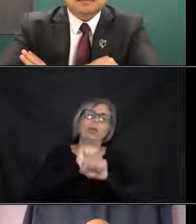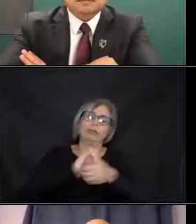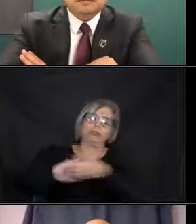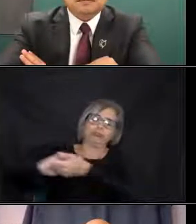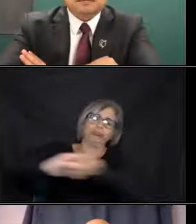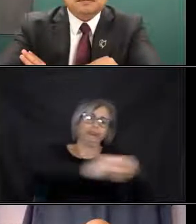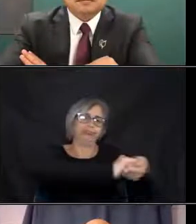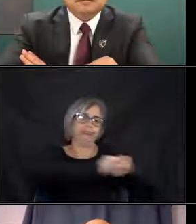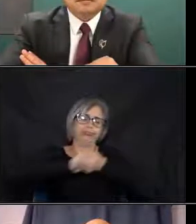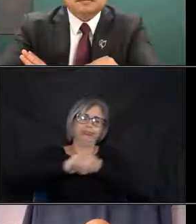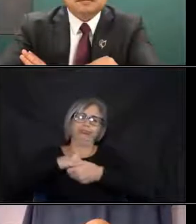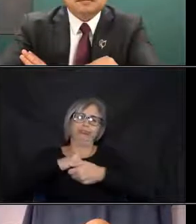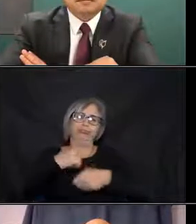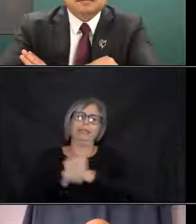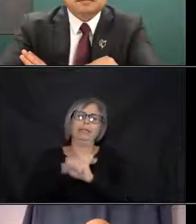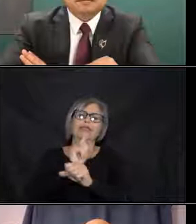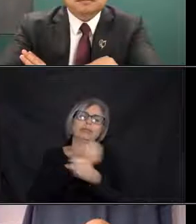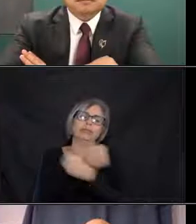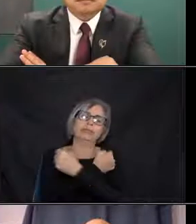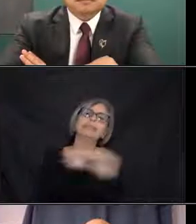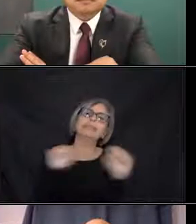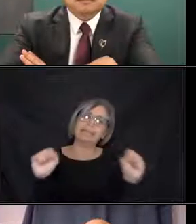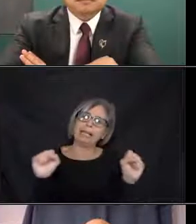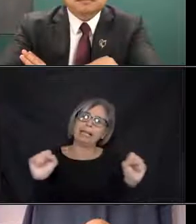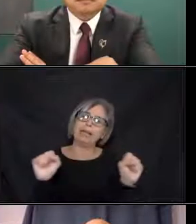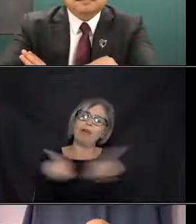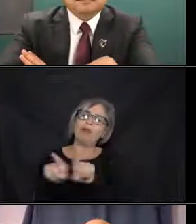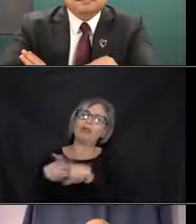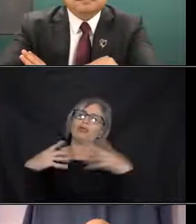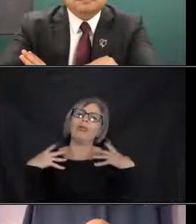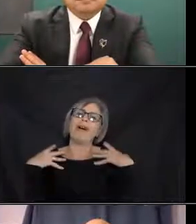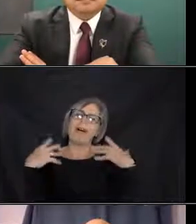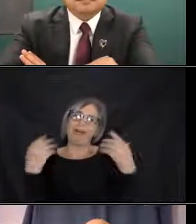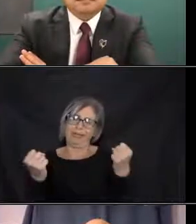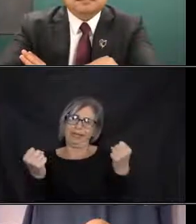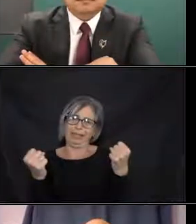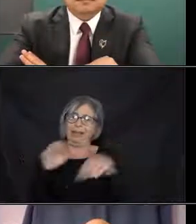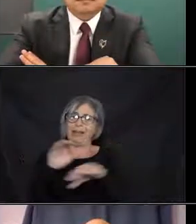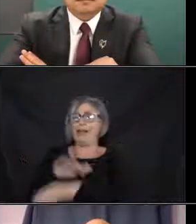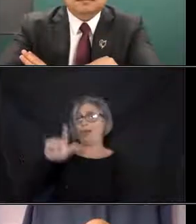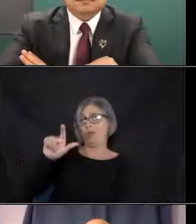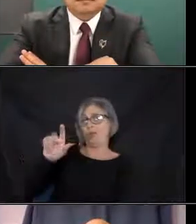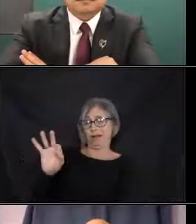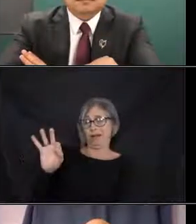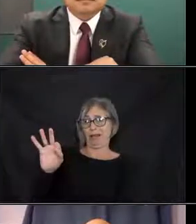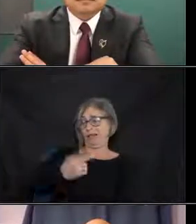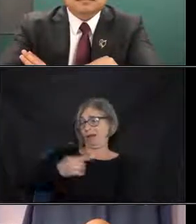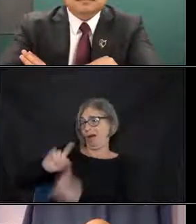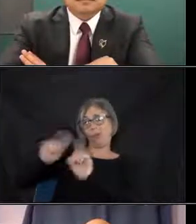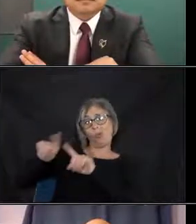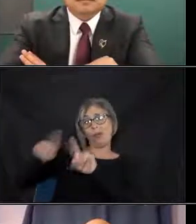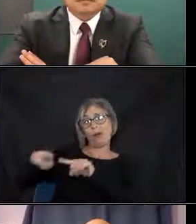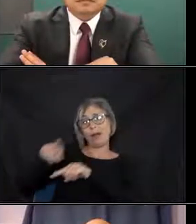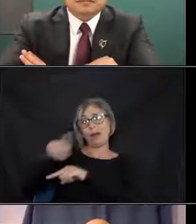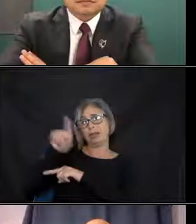to make sure that we are safe and healthy. In addition, on the 29th, I attended a